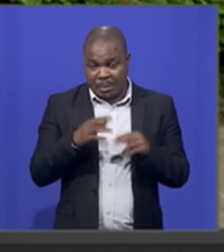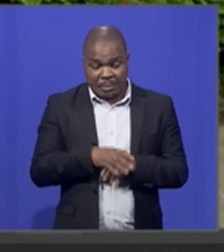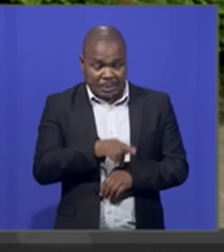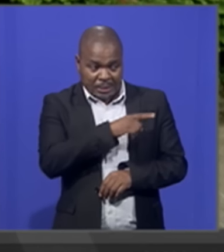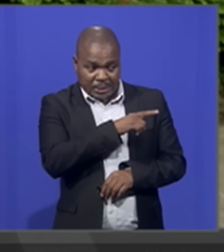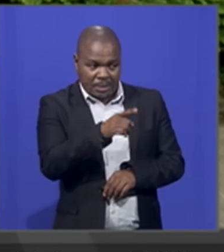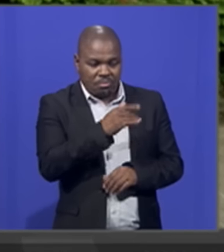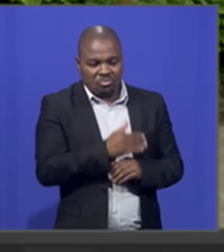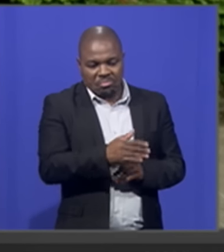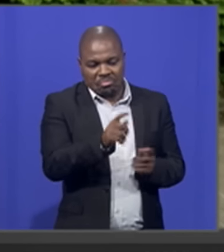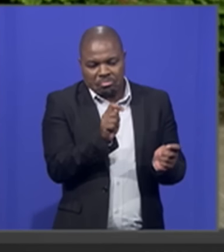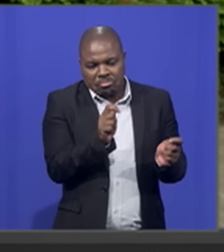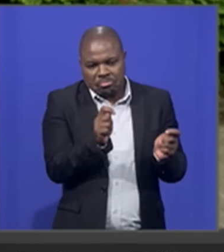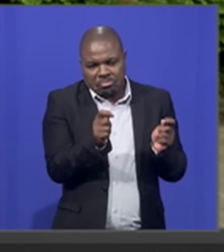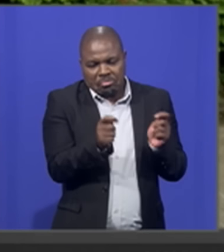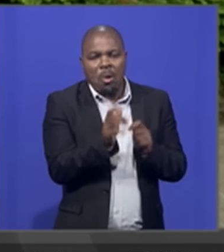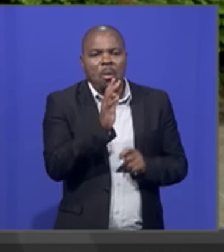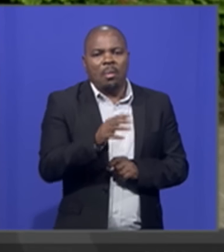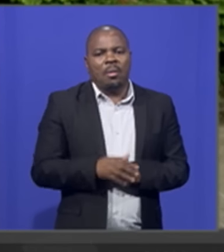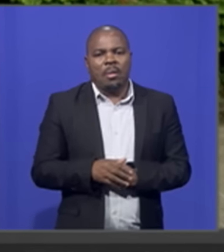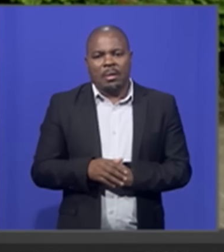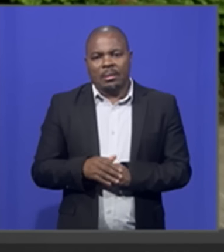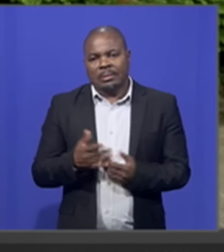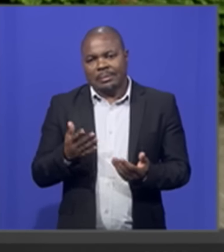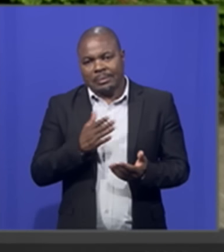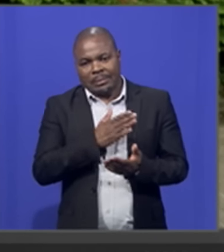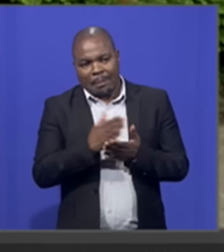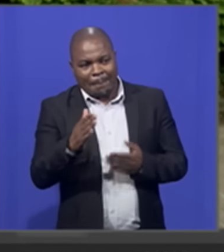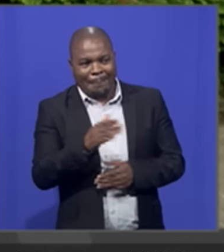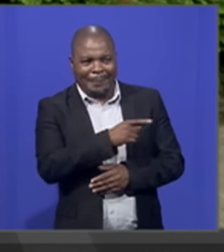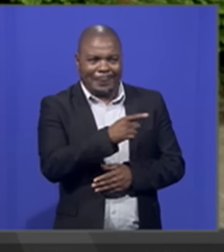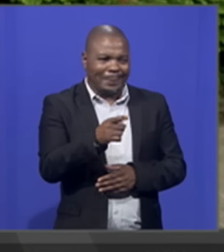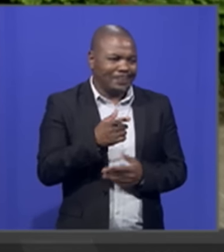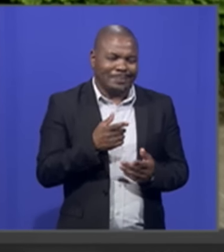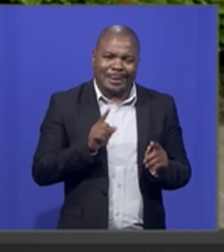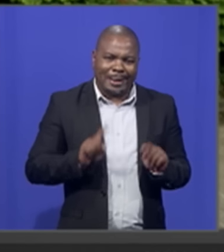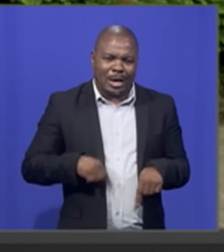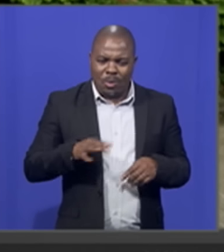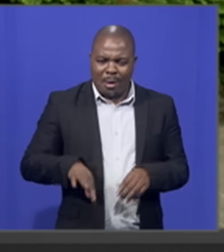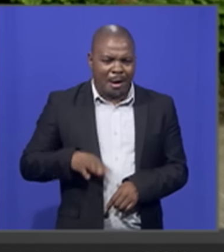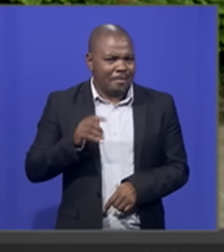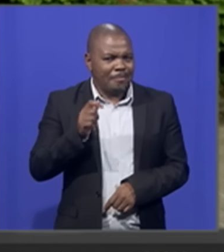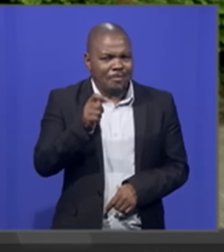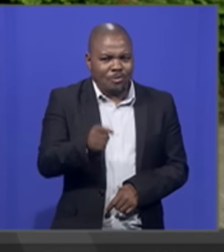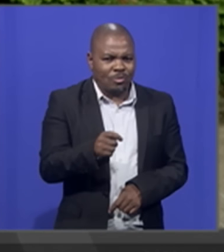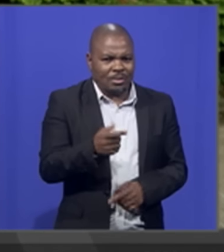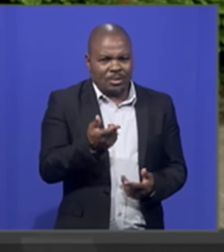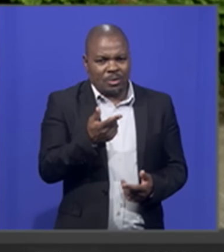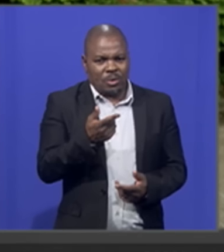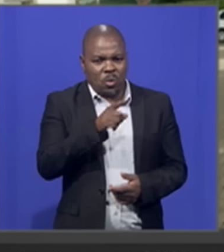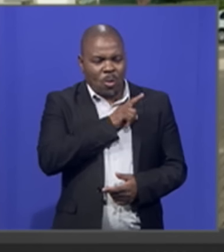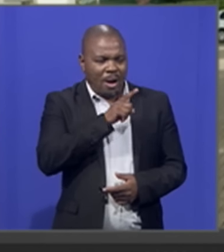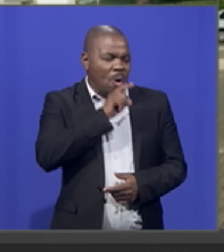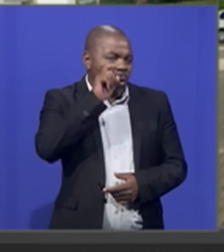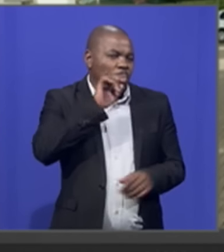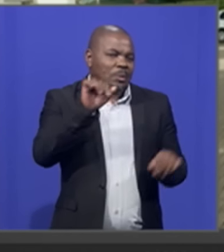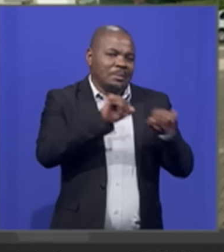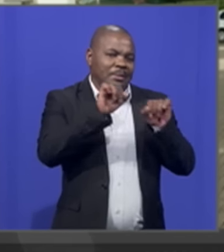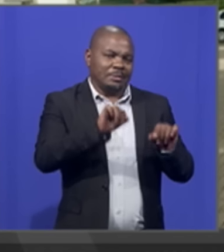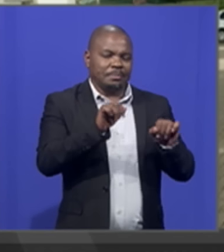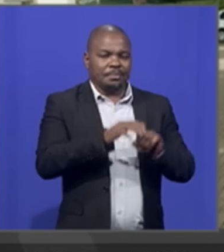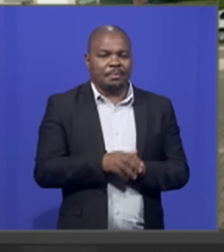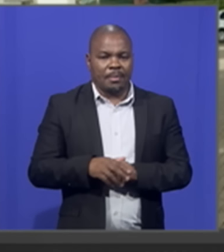will be turning the tide, and we know that there's some who are not really affording owing to infrastructure which is aging. Masepala